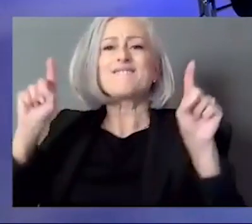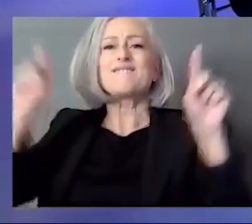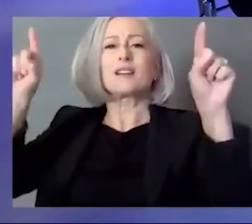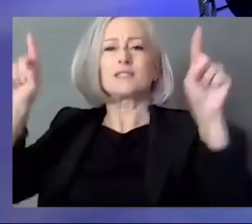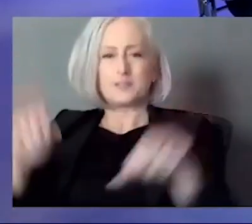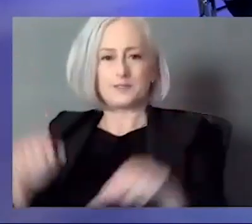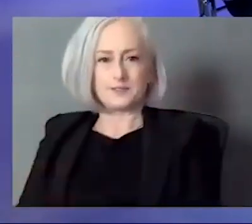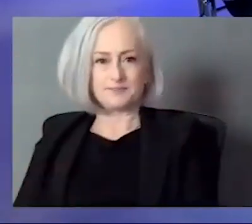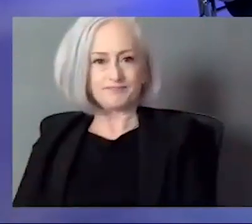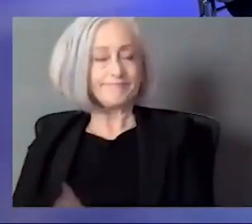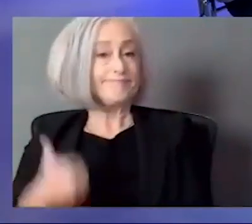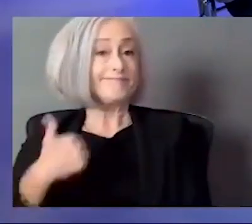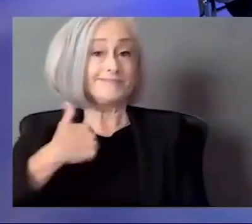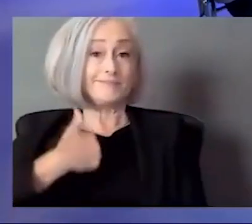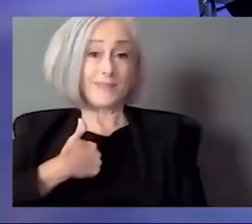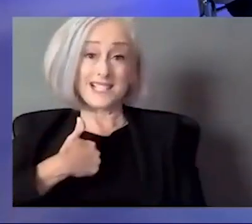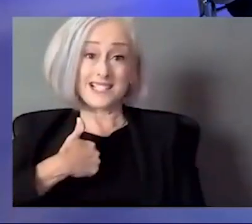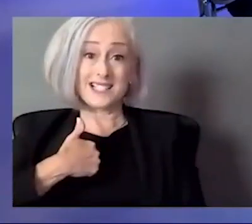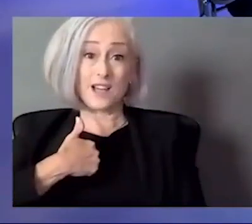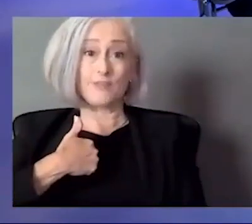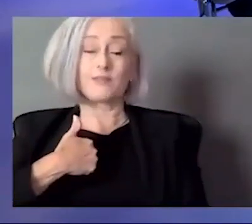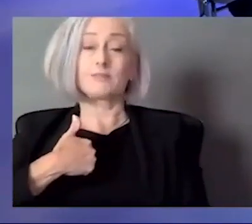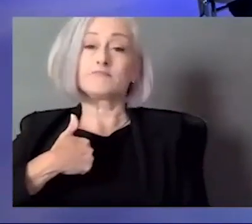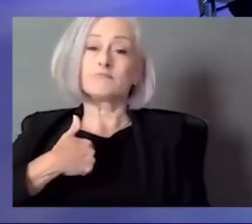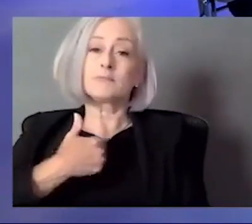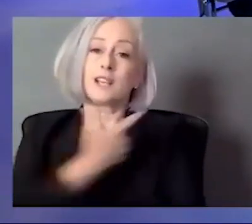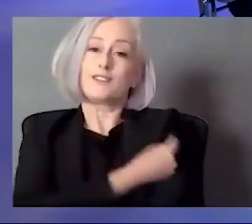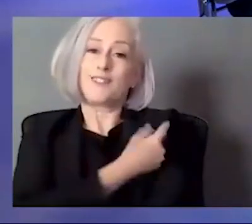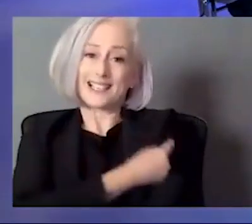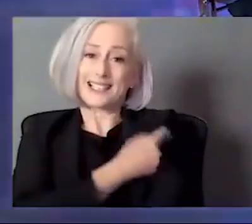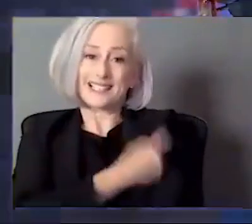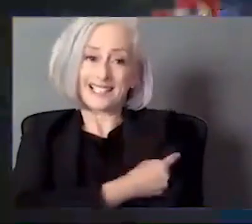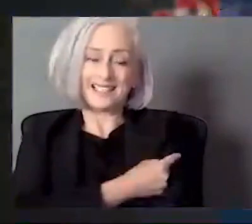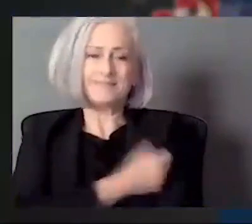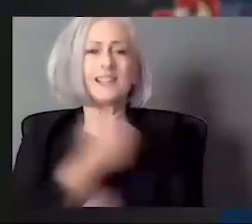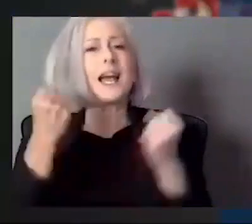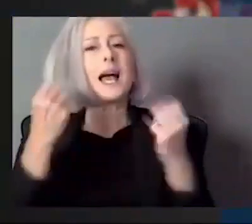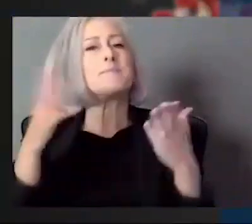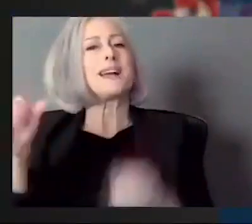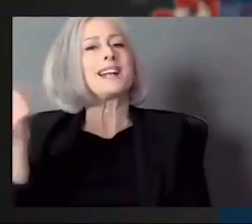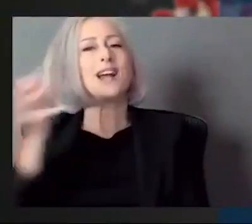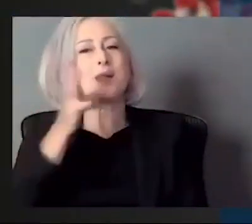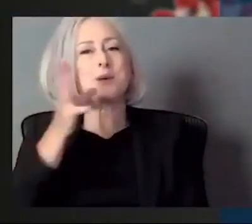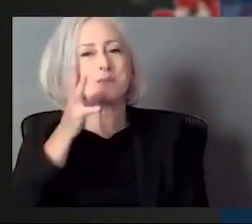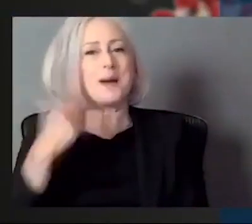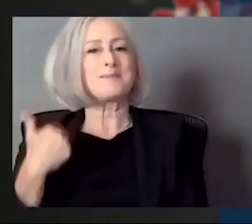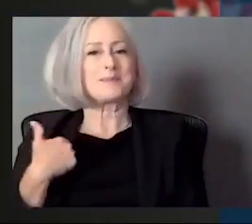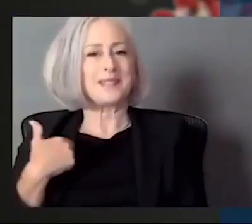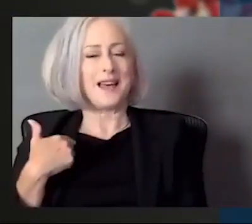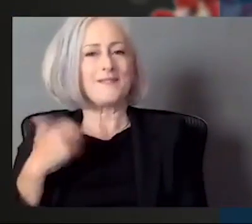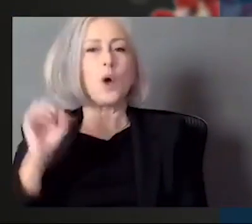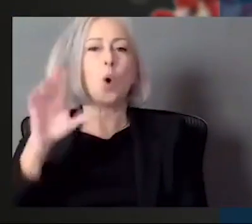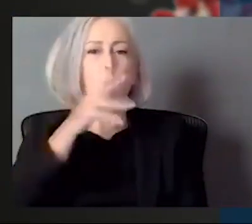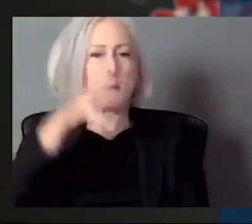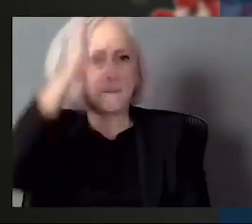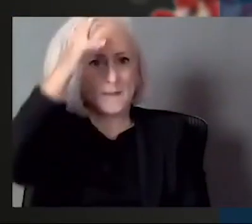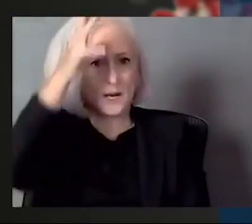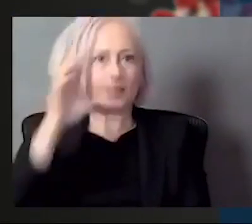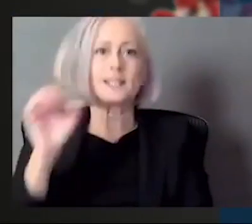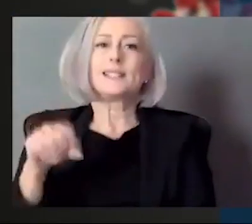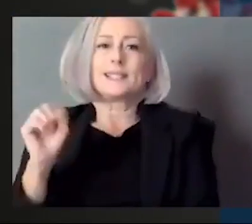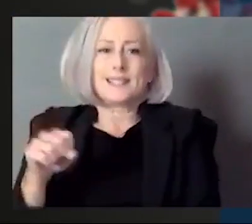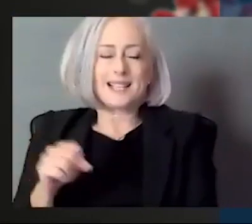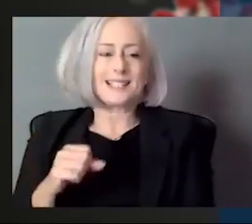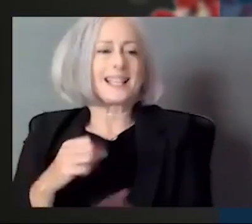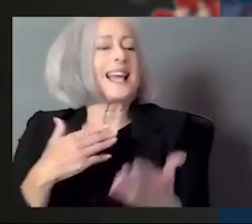who have, what are the 2 billion? And so are a lot of other moms out there, parents, but they're my young. 2 billion, maybe it's 2 billion doses, 1 billion people, something Okay, like that. so 2 billion